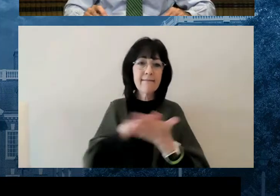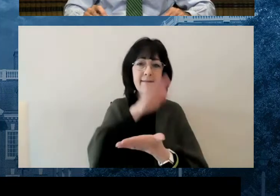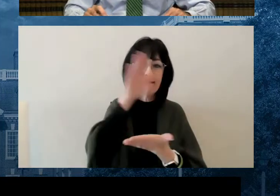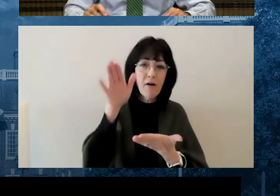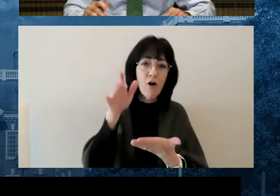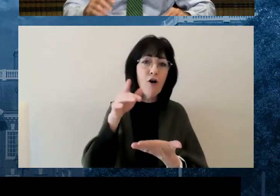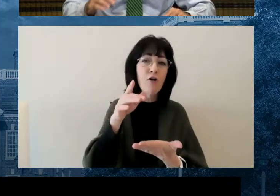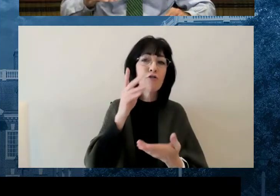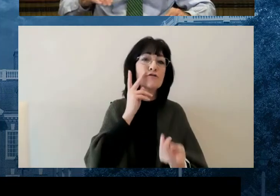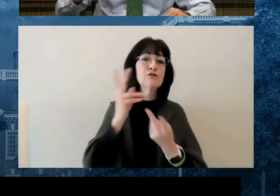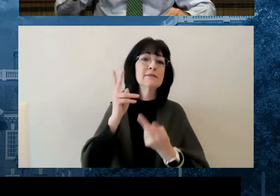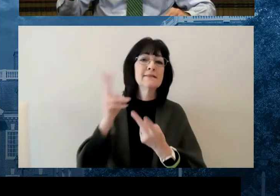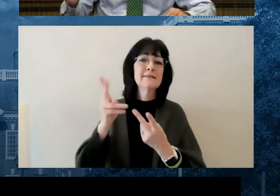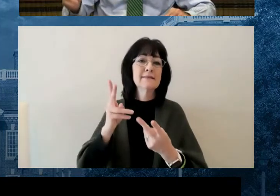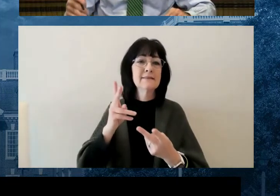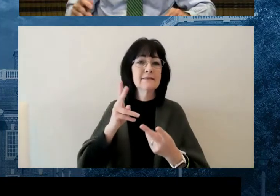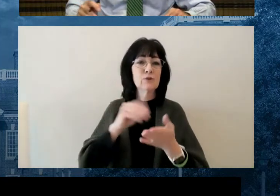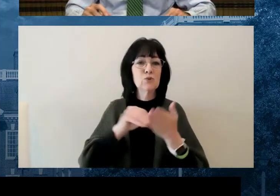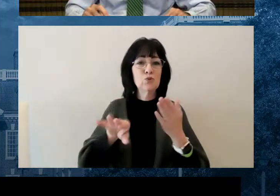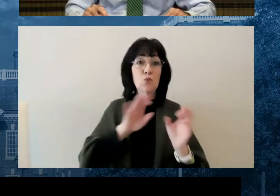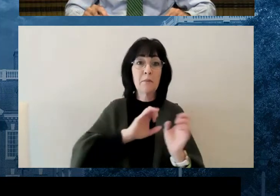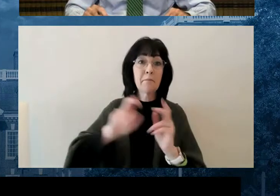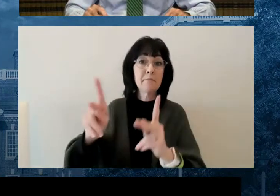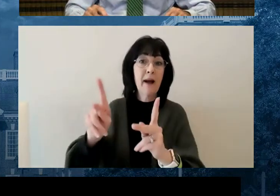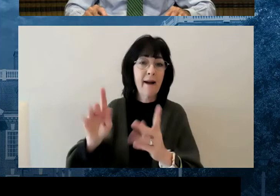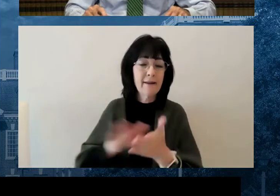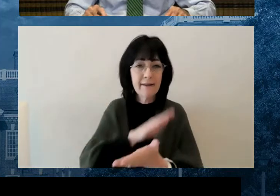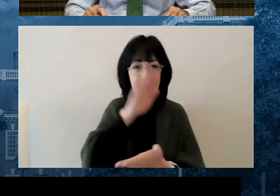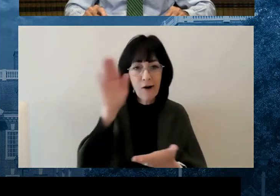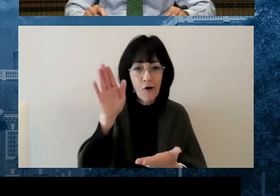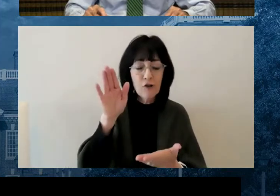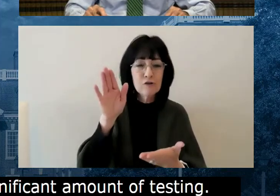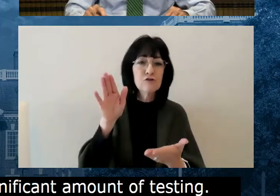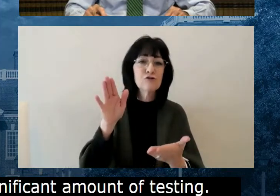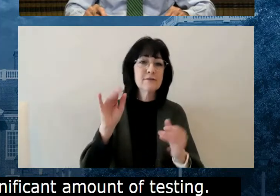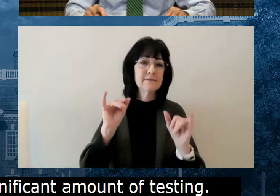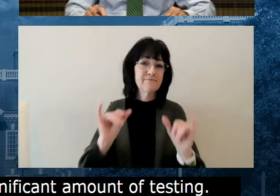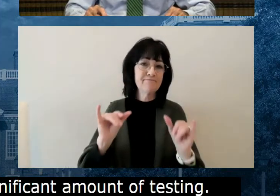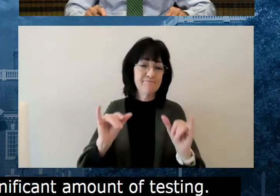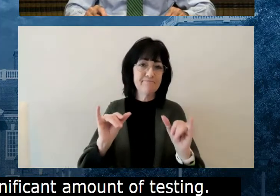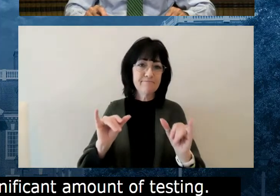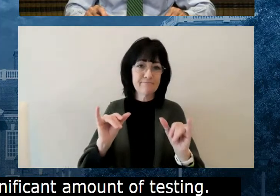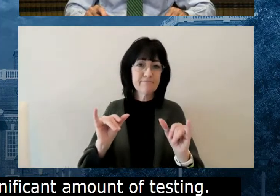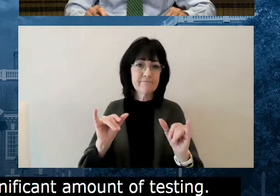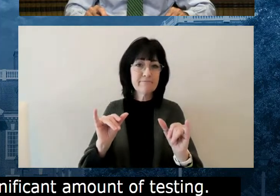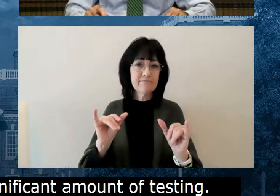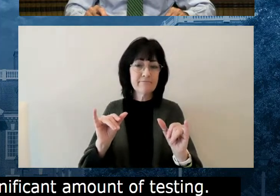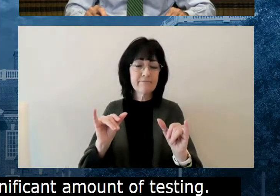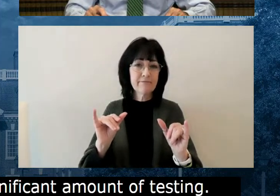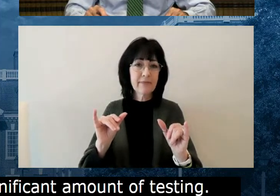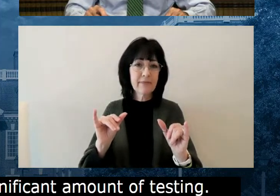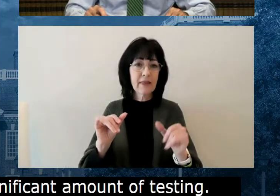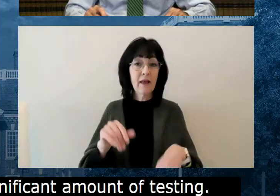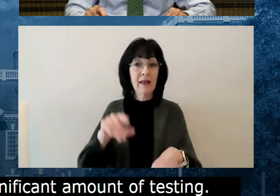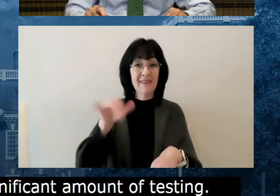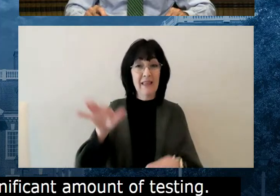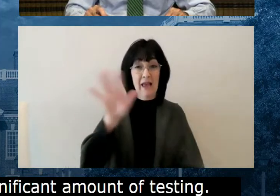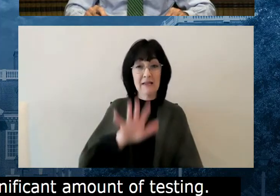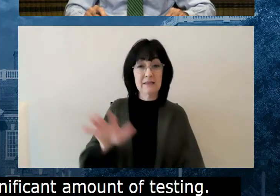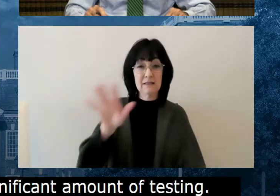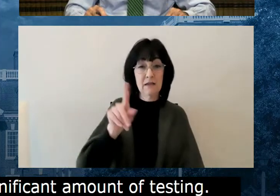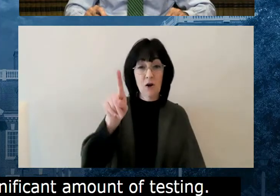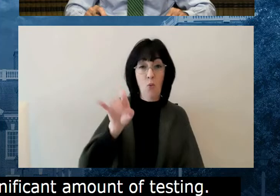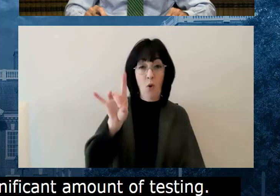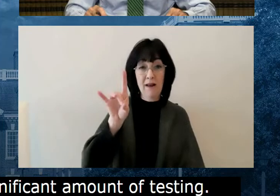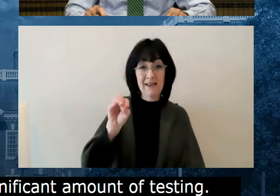amount of tests. And then the peaking there that we hope and expect was around 180 on April